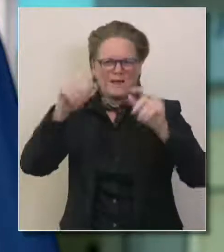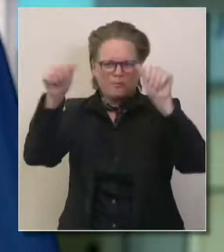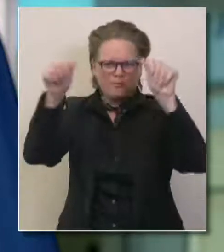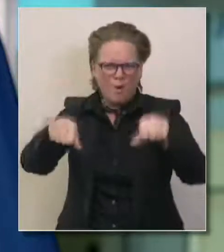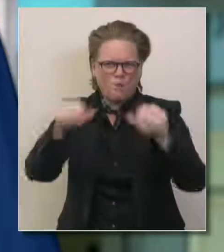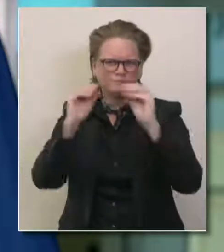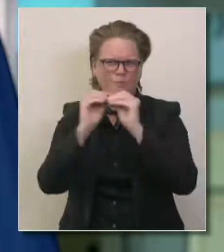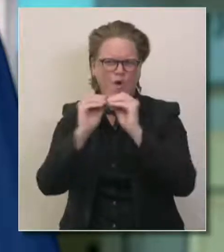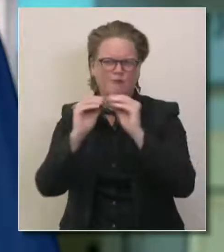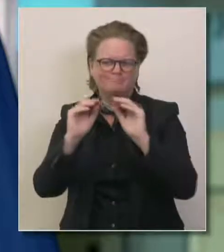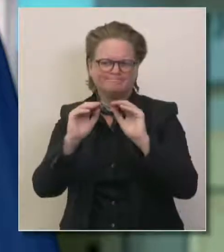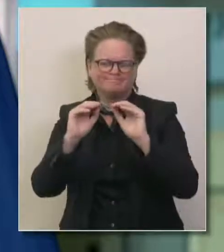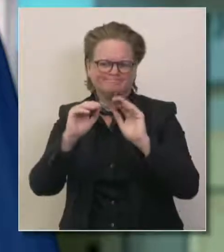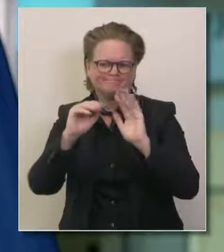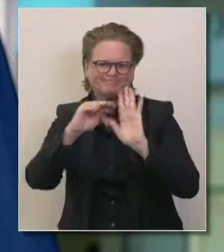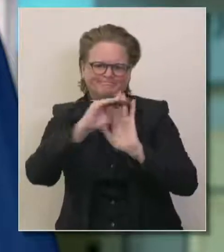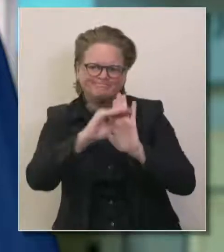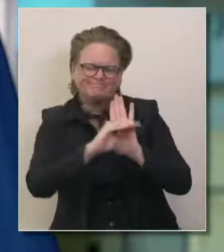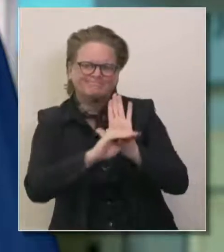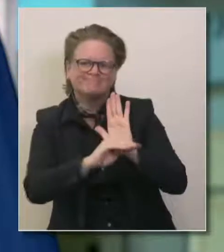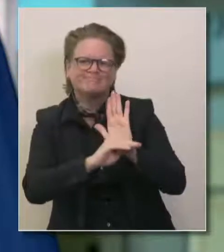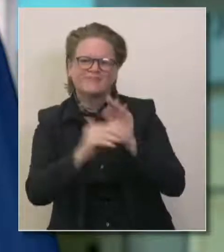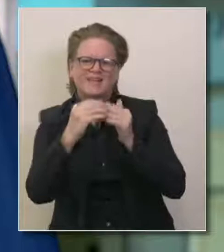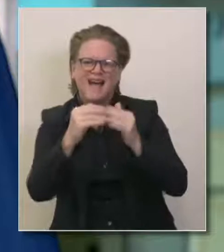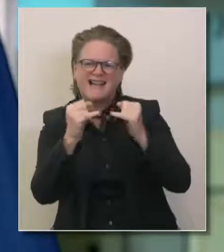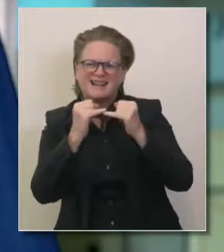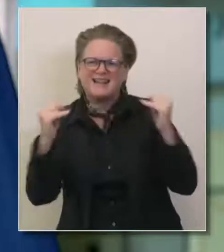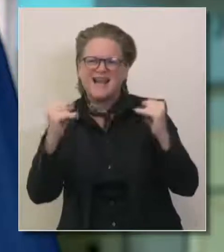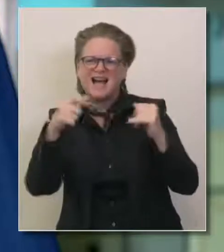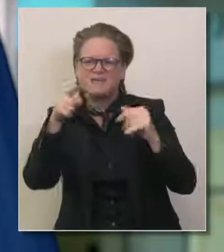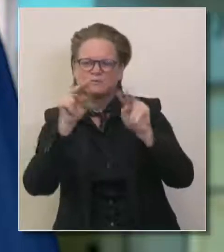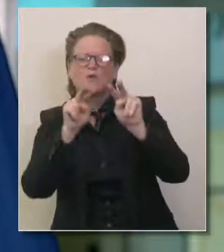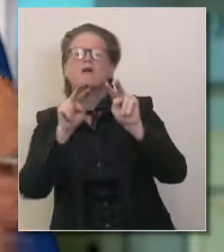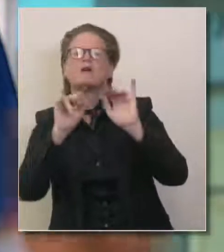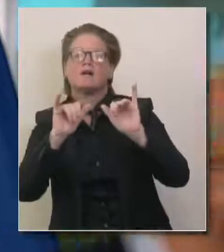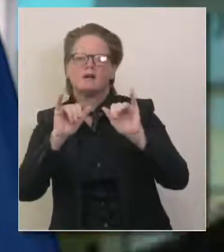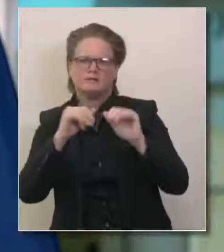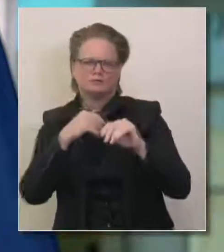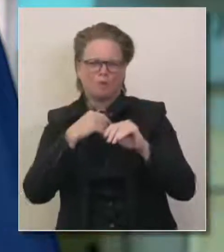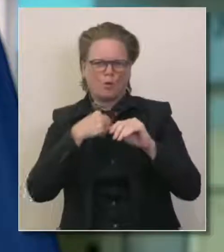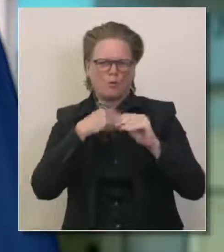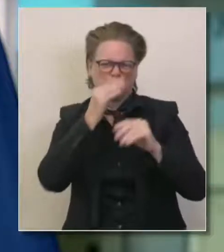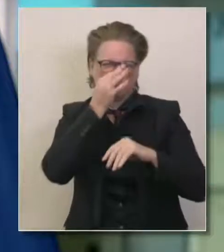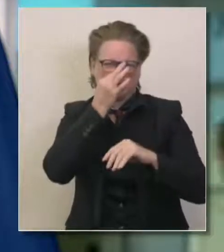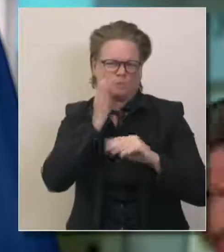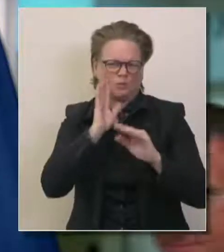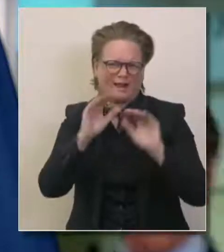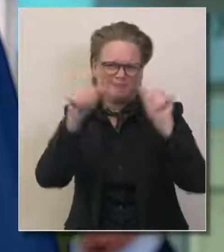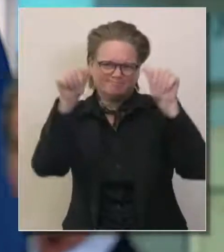guidance around the regional stay-at-home order that will be up very soon. Thank you.